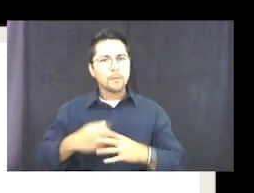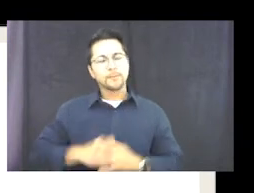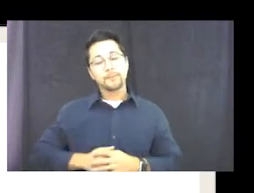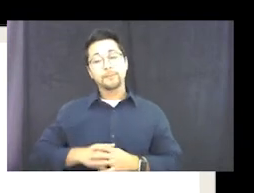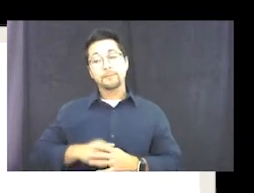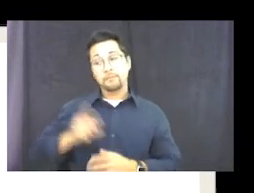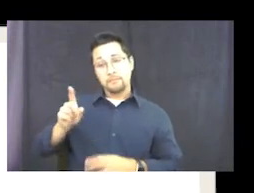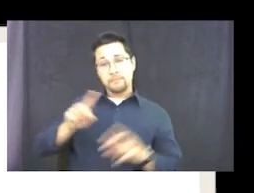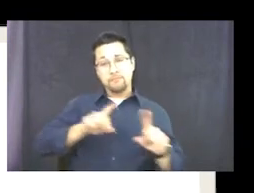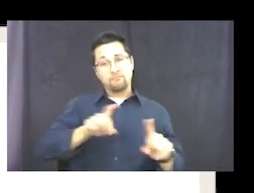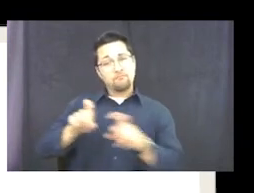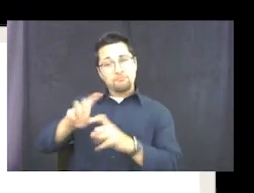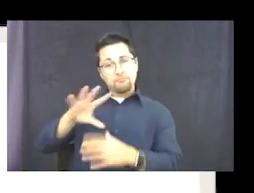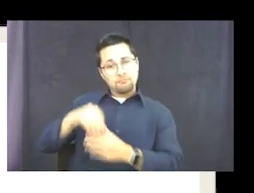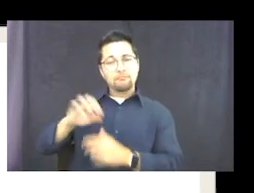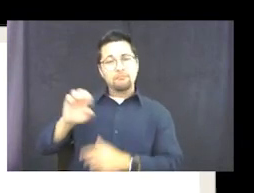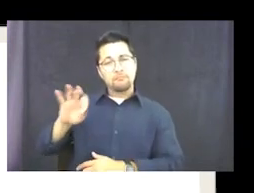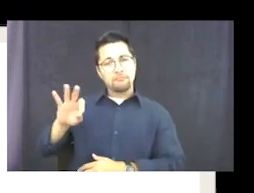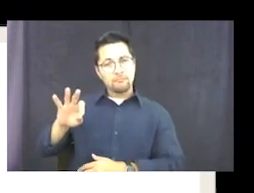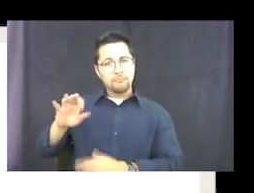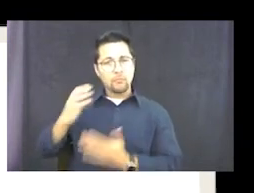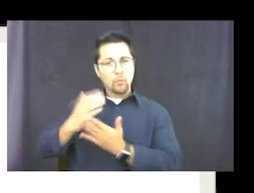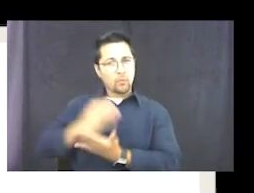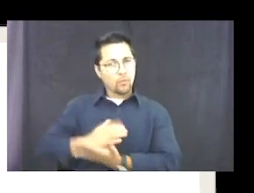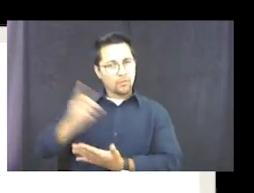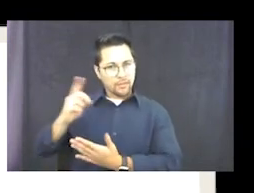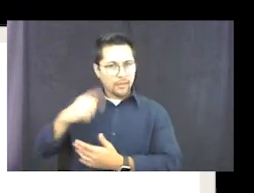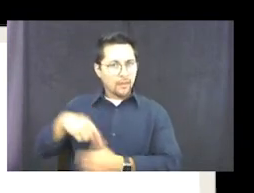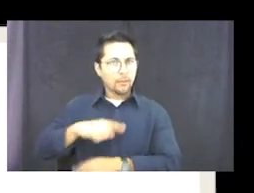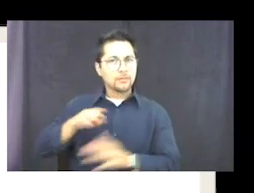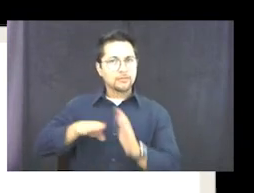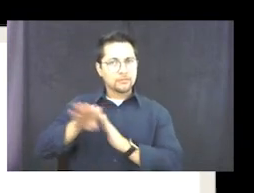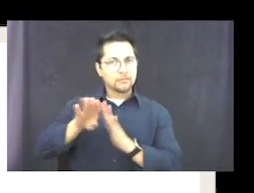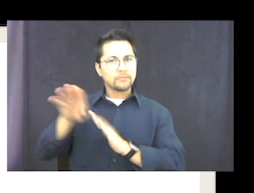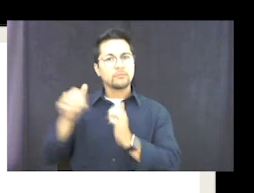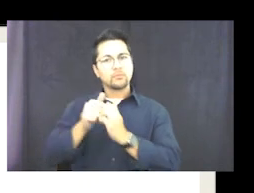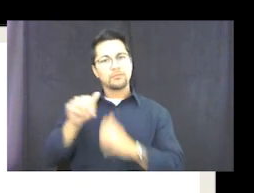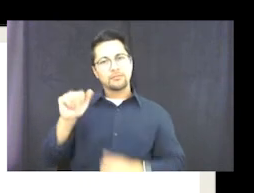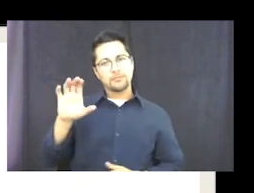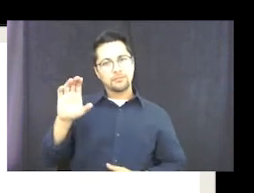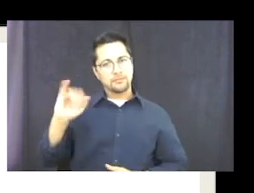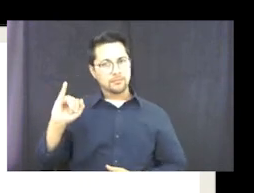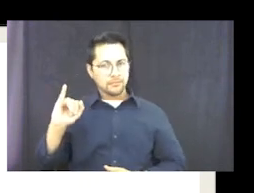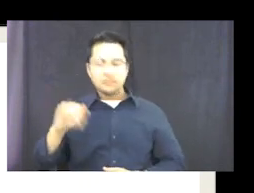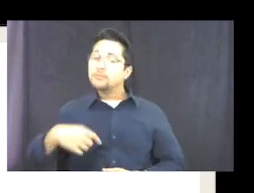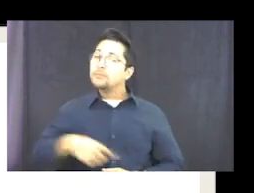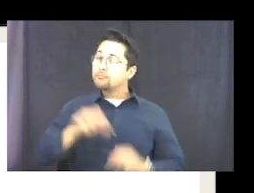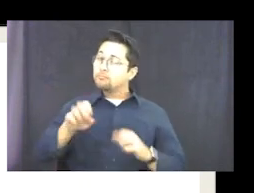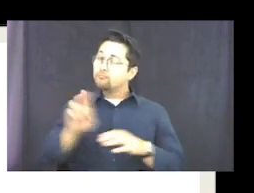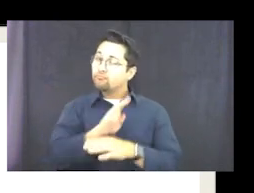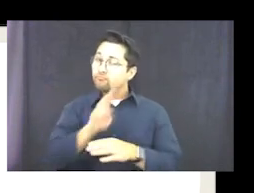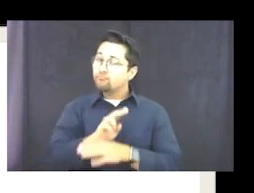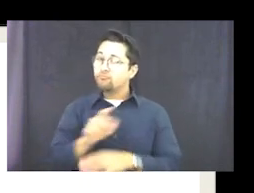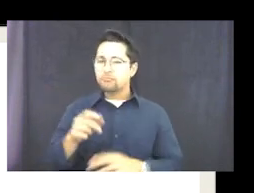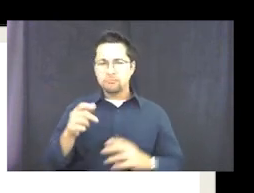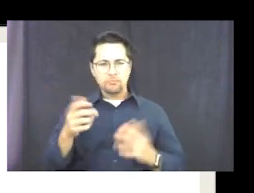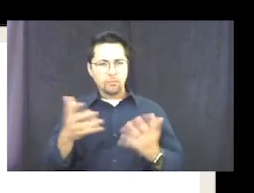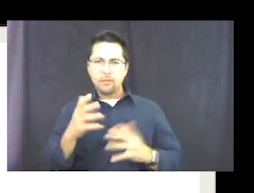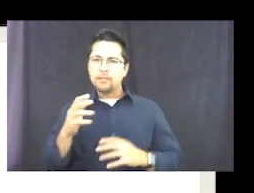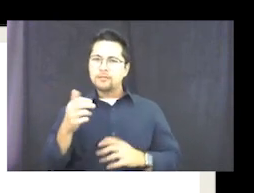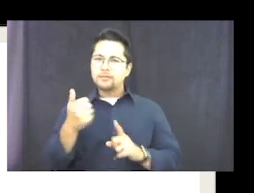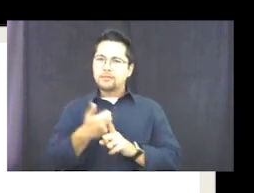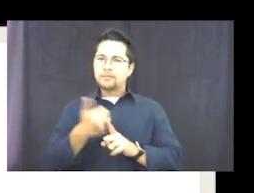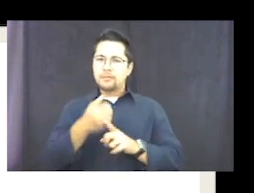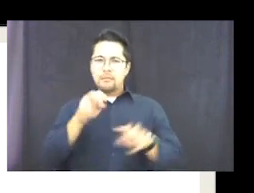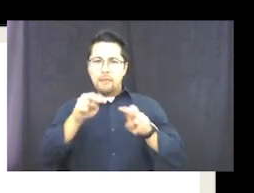This survey is a part of the executive functioning courses being developed by ACI. You can use this to determine what self-monitoring skills